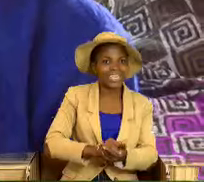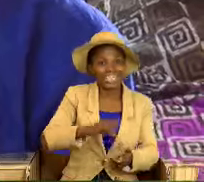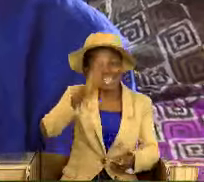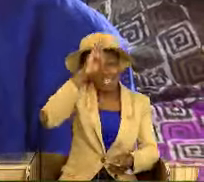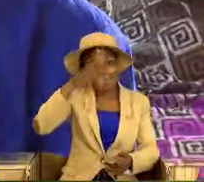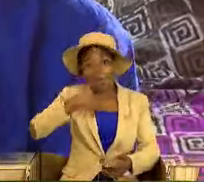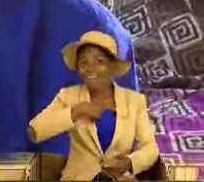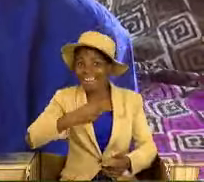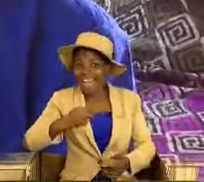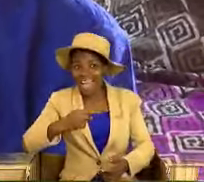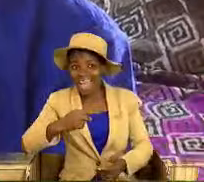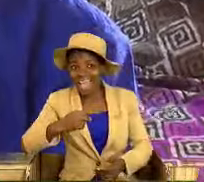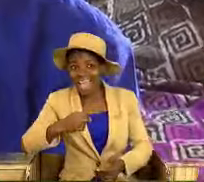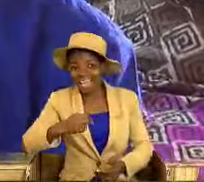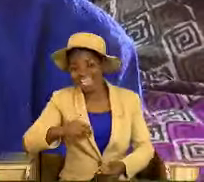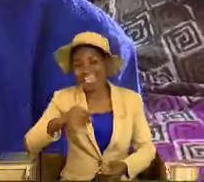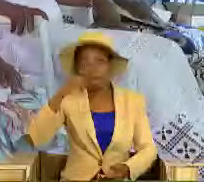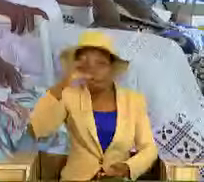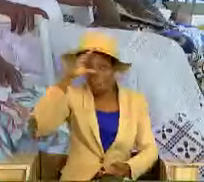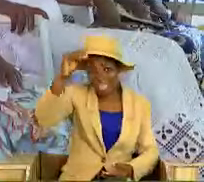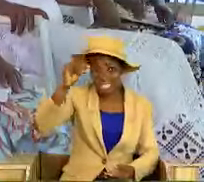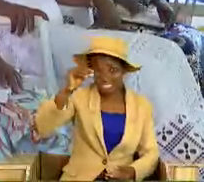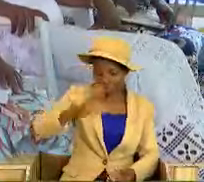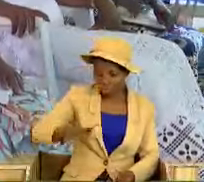children it's a critical